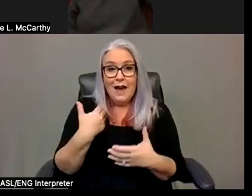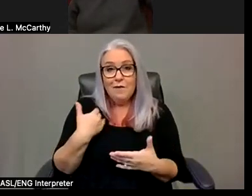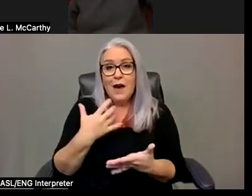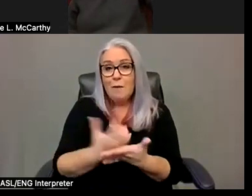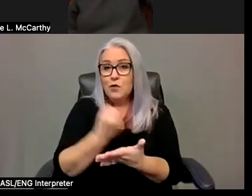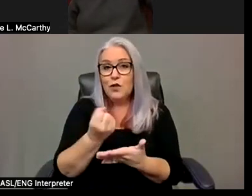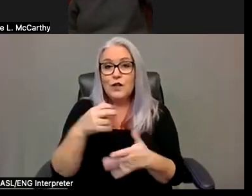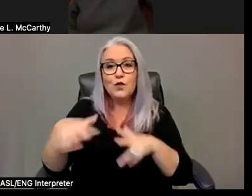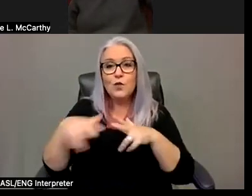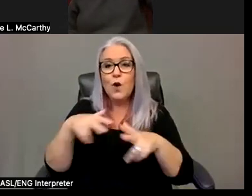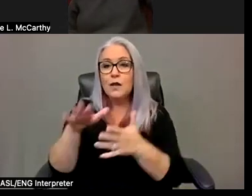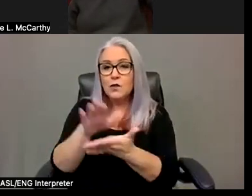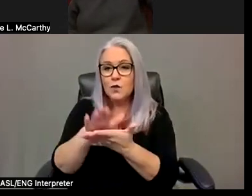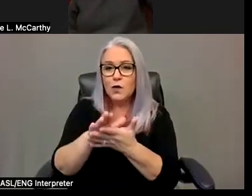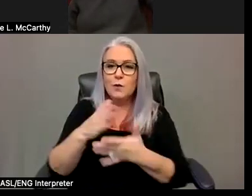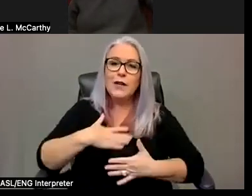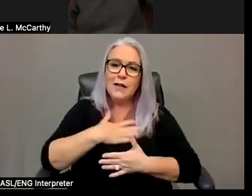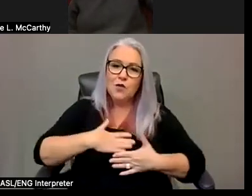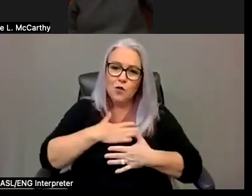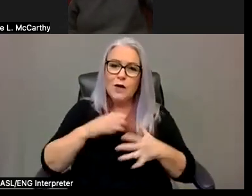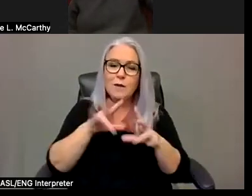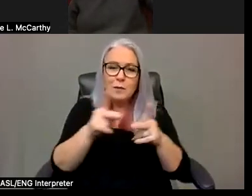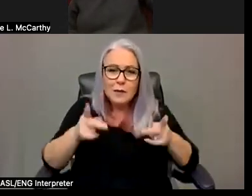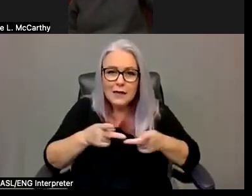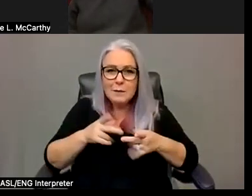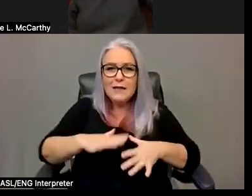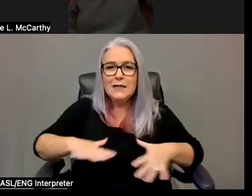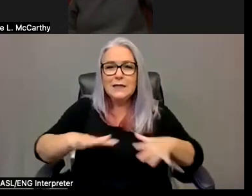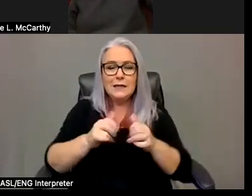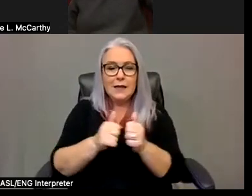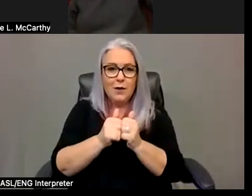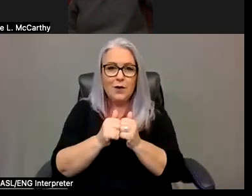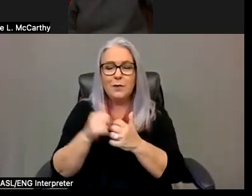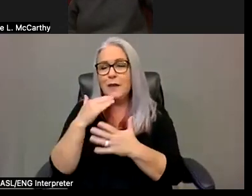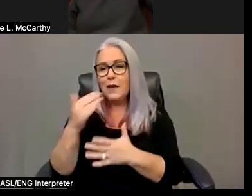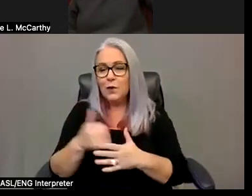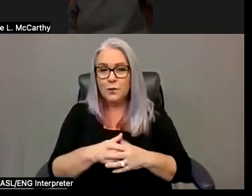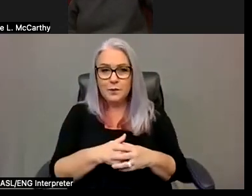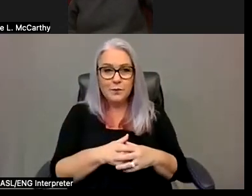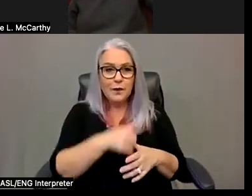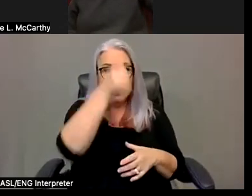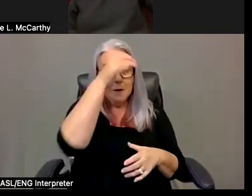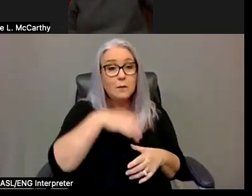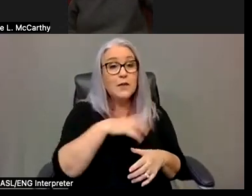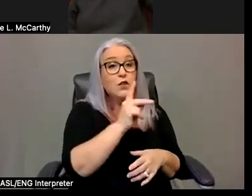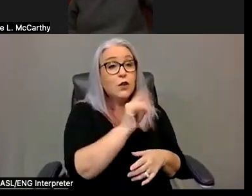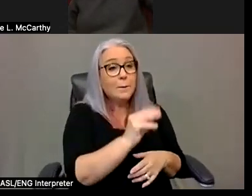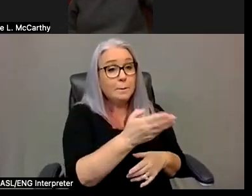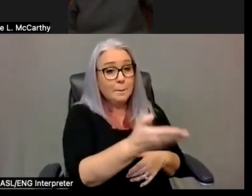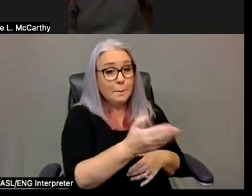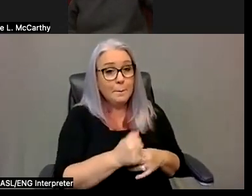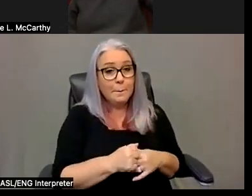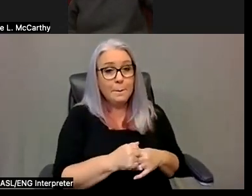wonderful that we can all enjoy the space together. Thanks. Mr. Kim. Thank